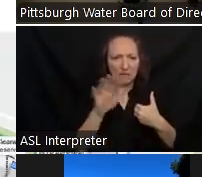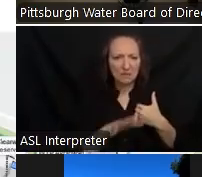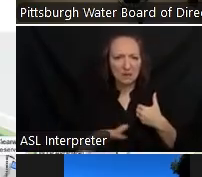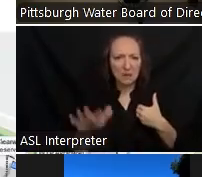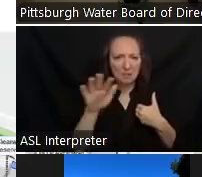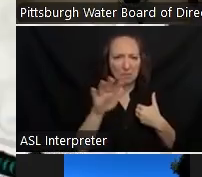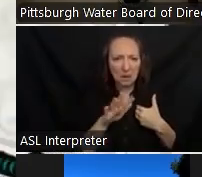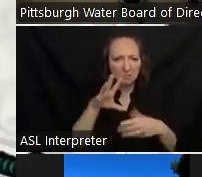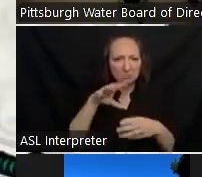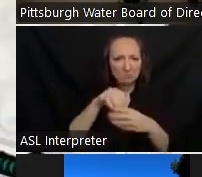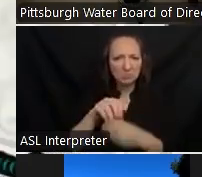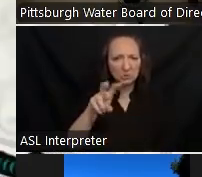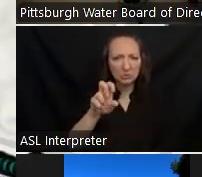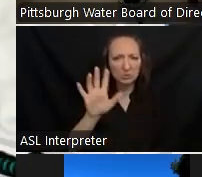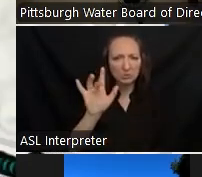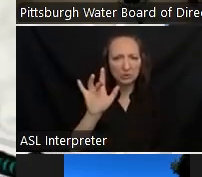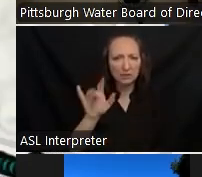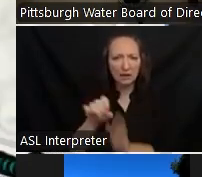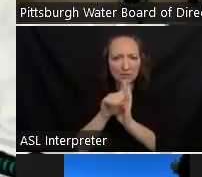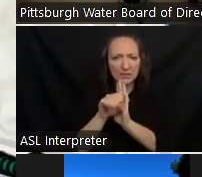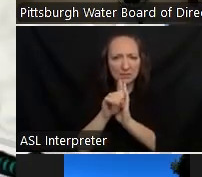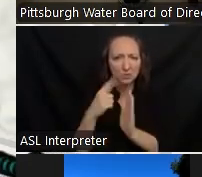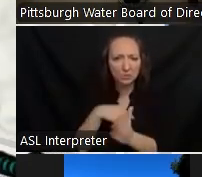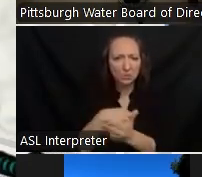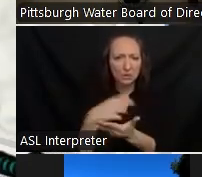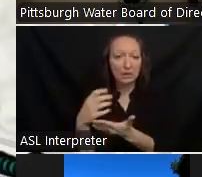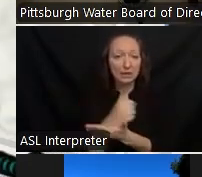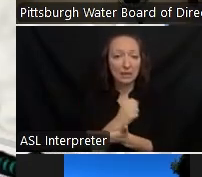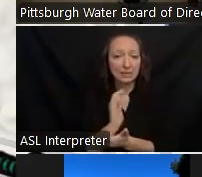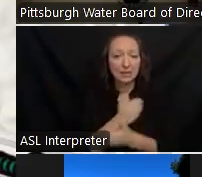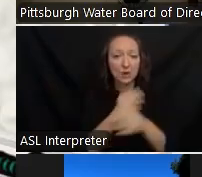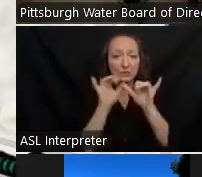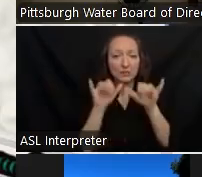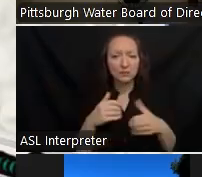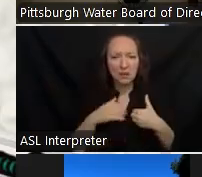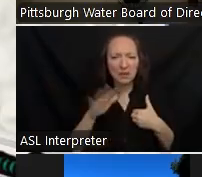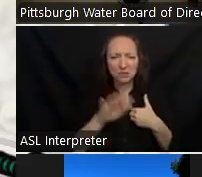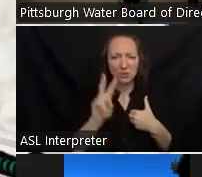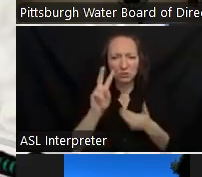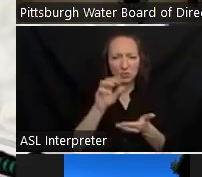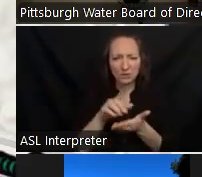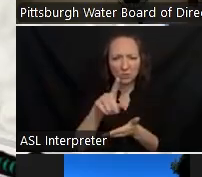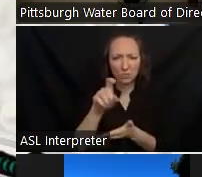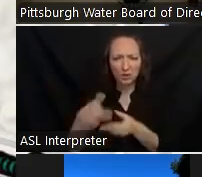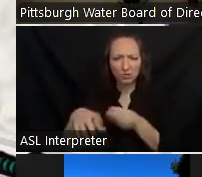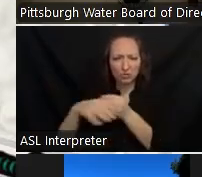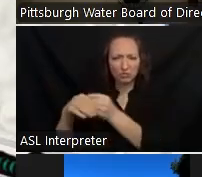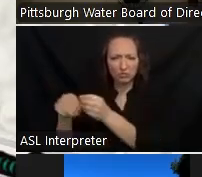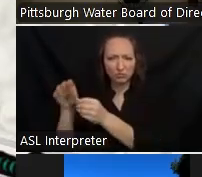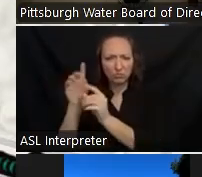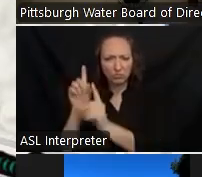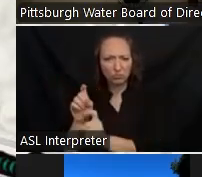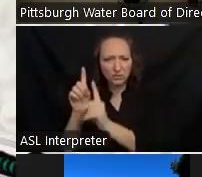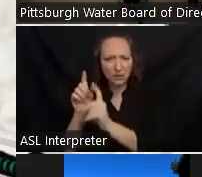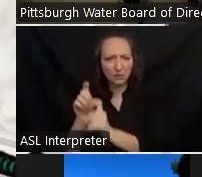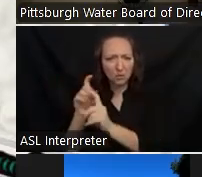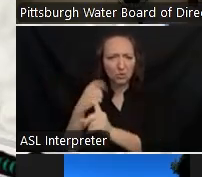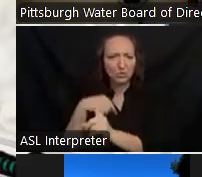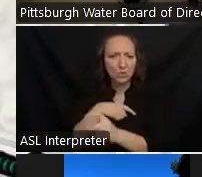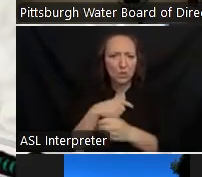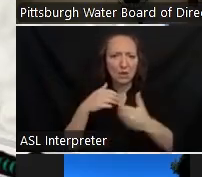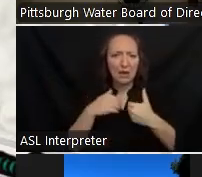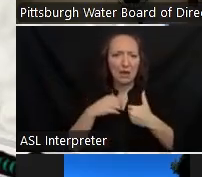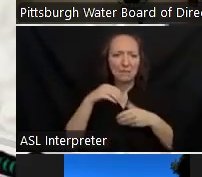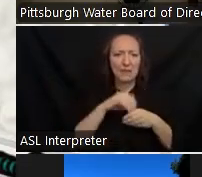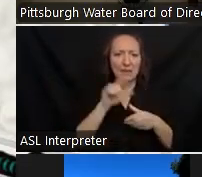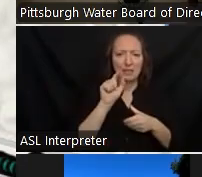I'm going to turn to fire hydrants next. Fire hydrants in our system not only provide service, of course, for fire protection, but do have